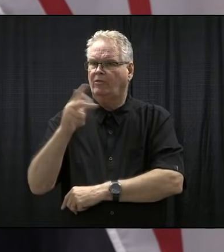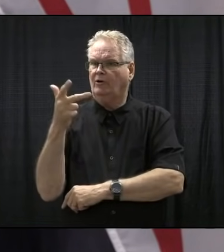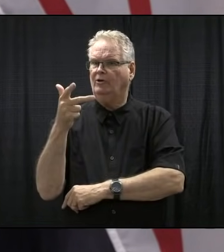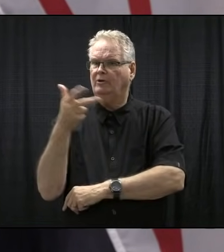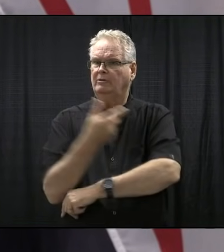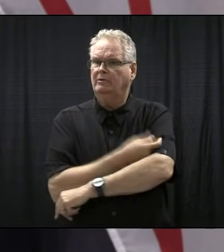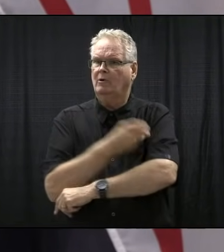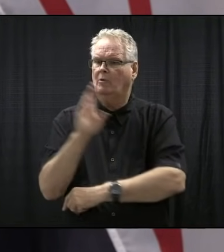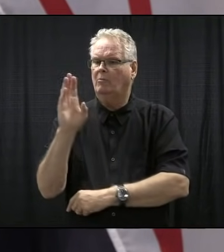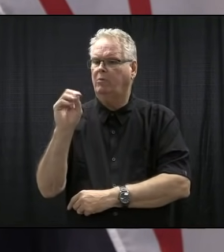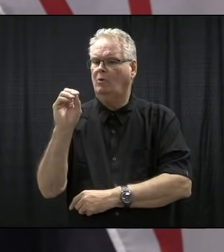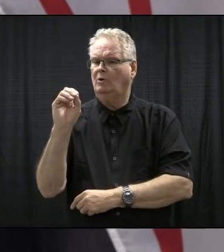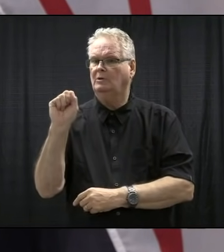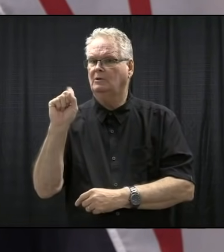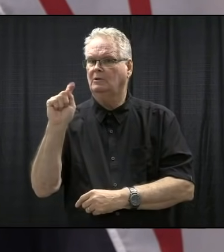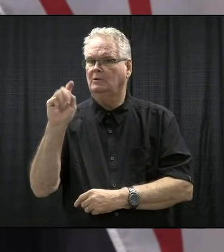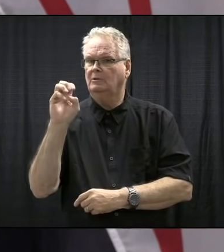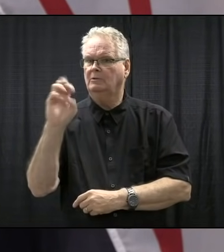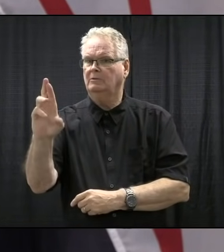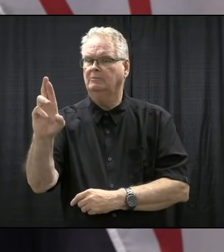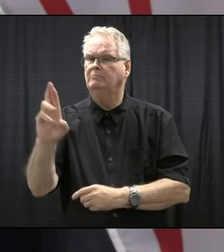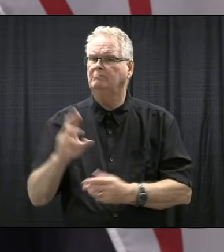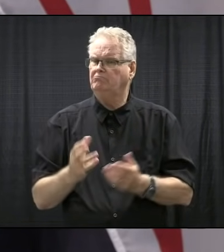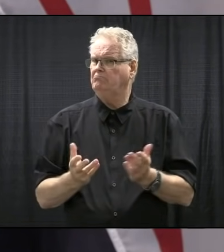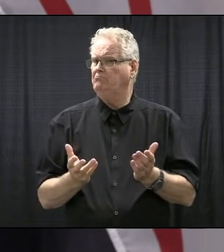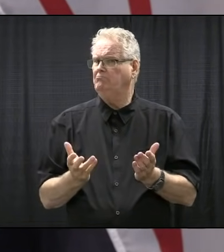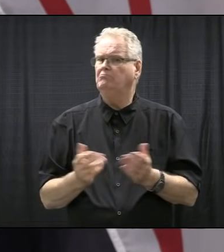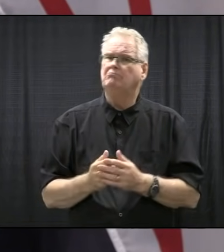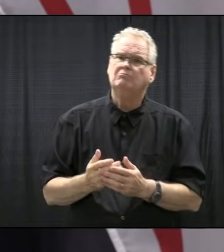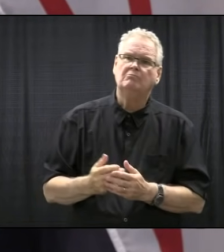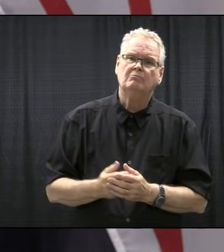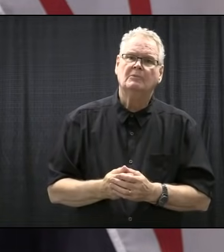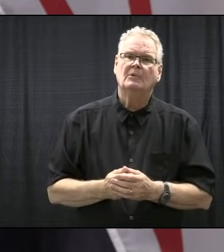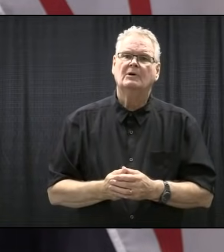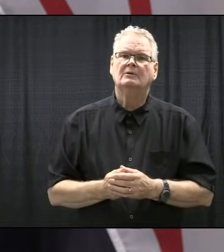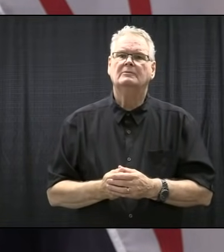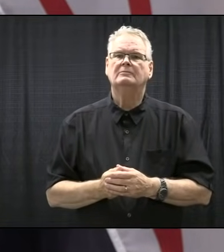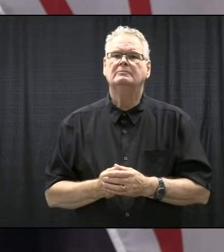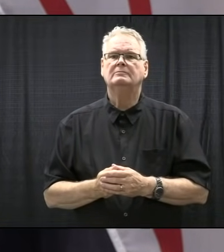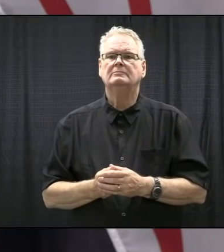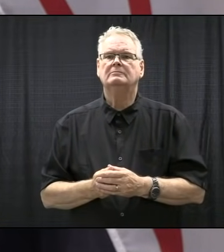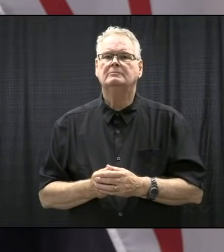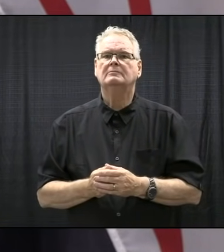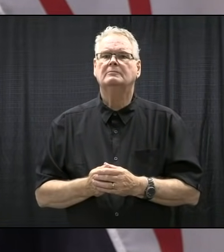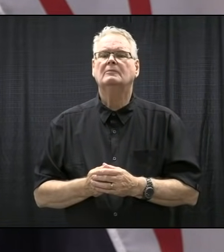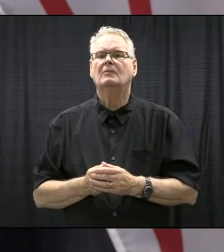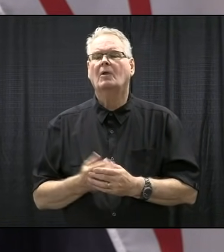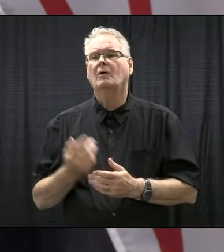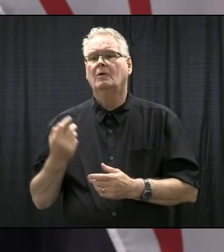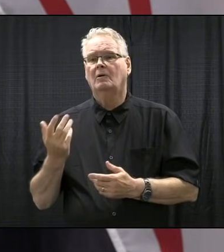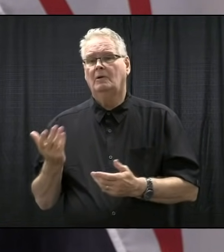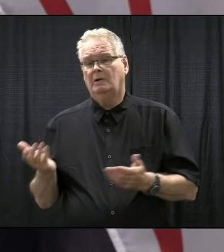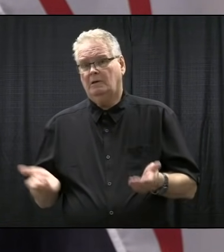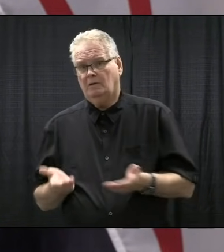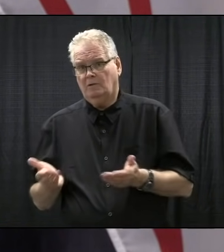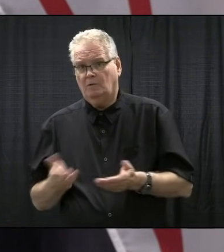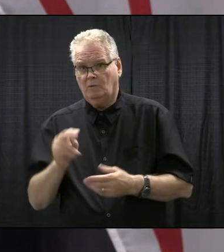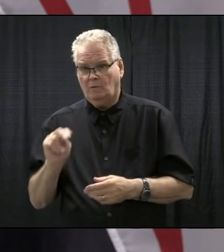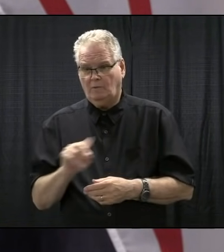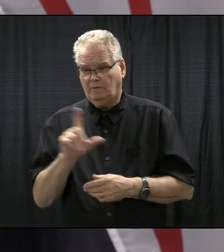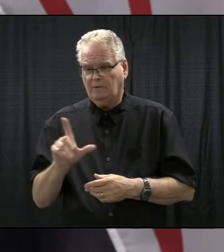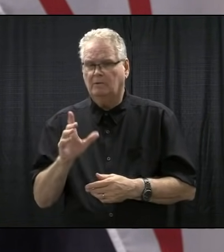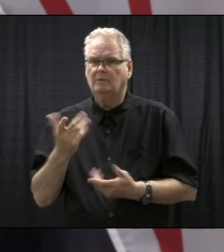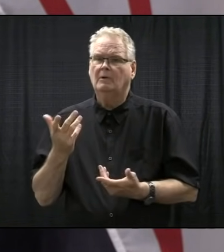and we're waiting, or we'll be following the advice of the National Advisory Committee on Immunization in that